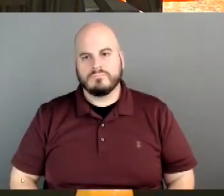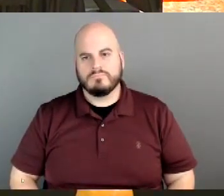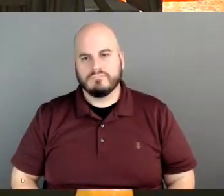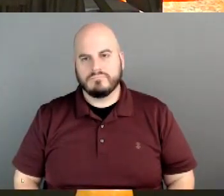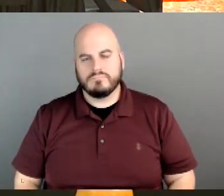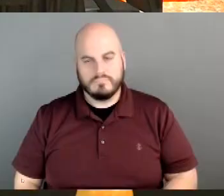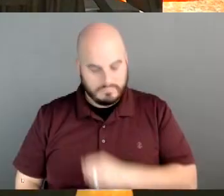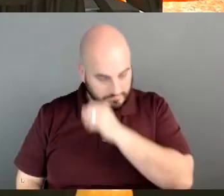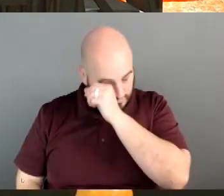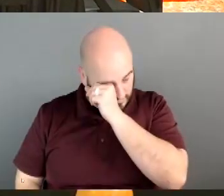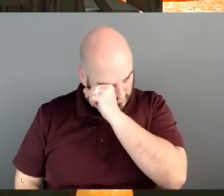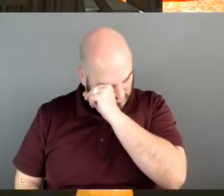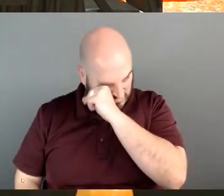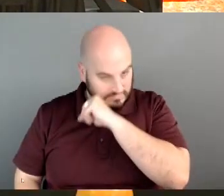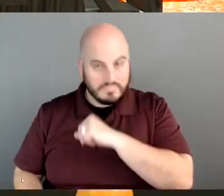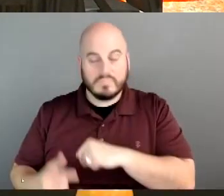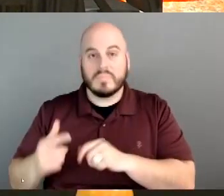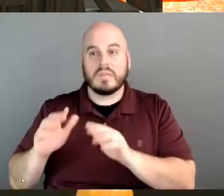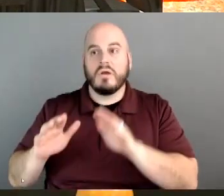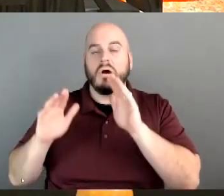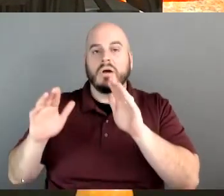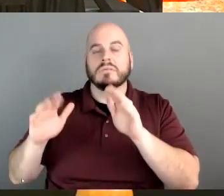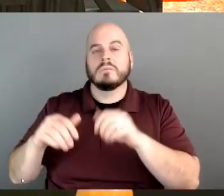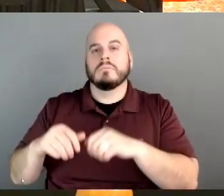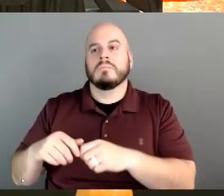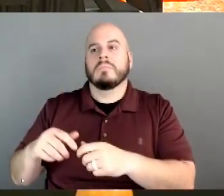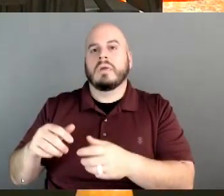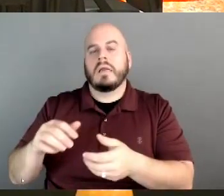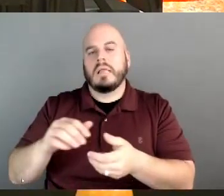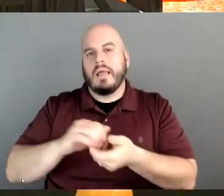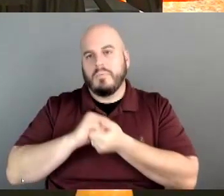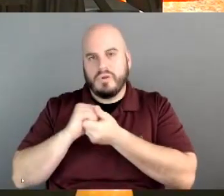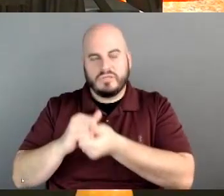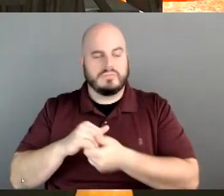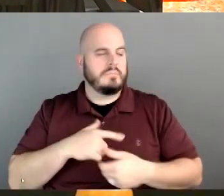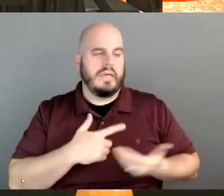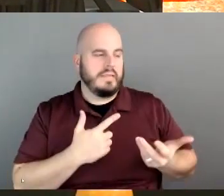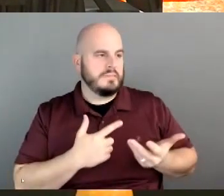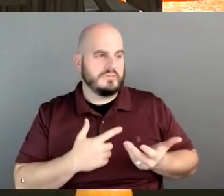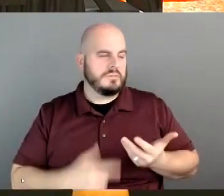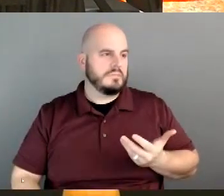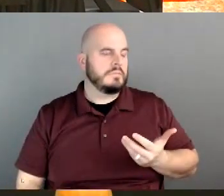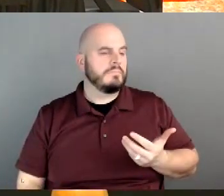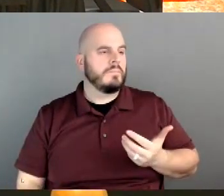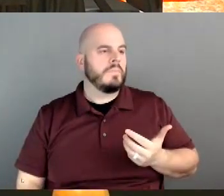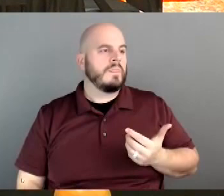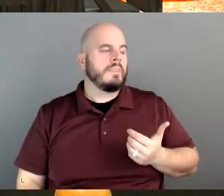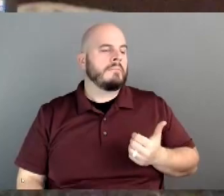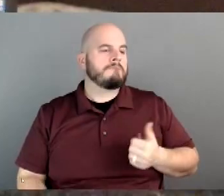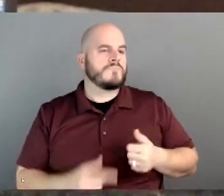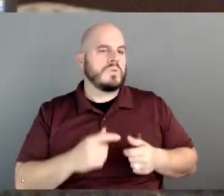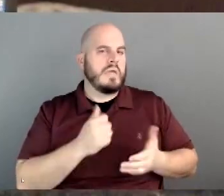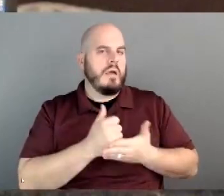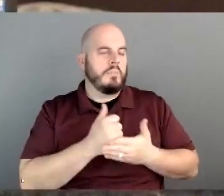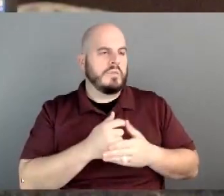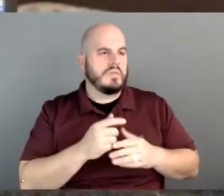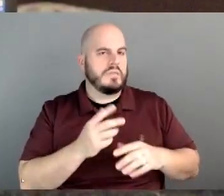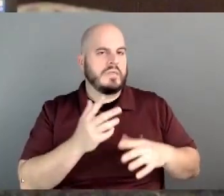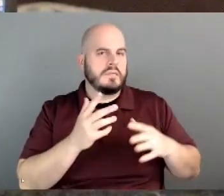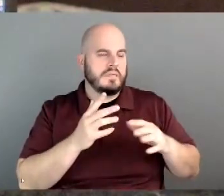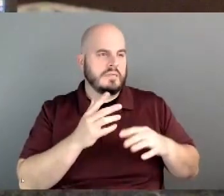Yeah, this is an awesome collaboration, and just is a testament to kind of some of the health of the institutions of our community